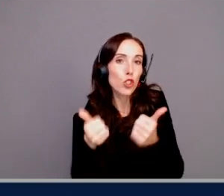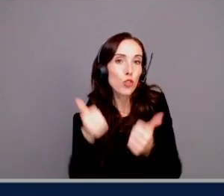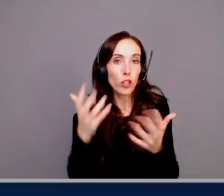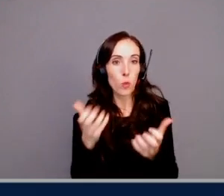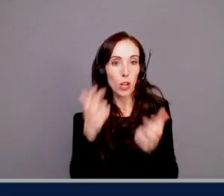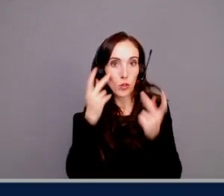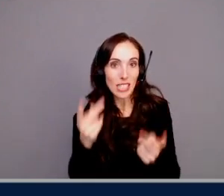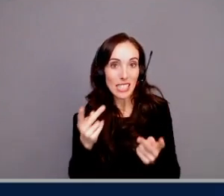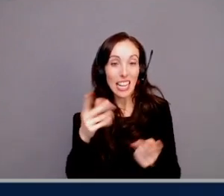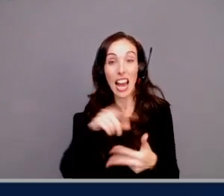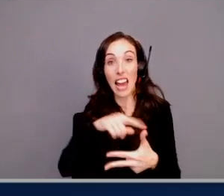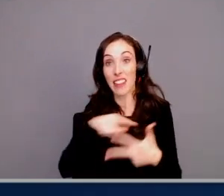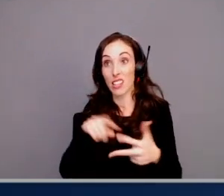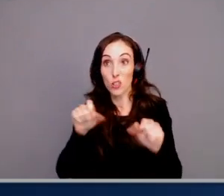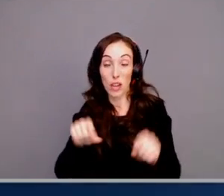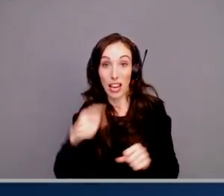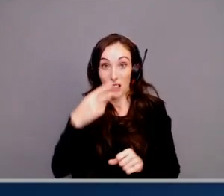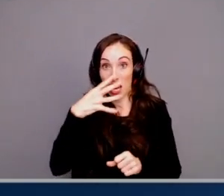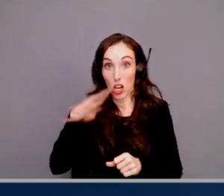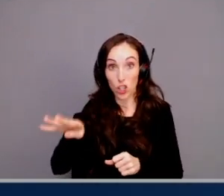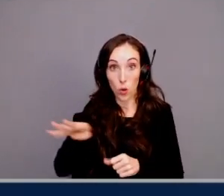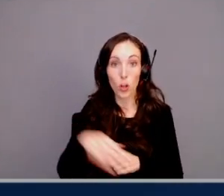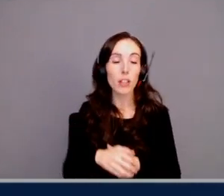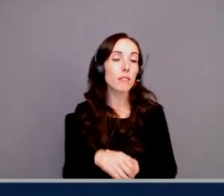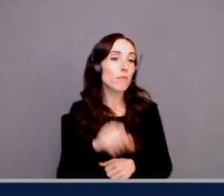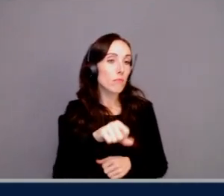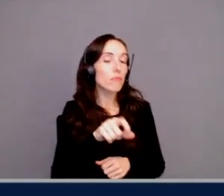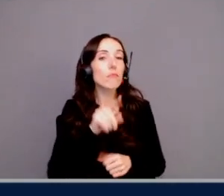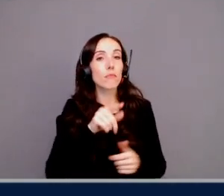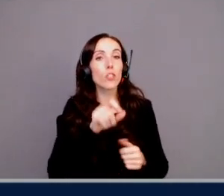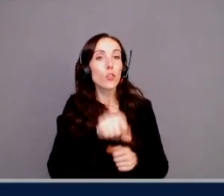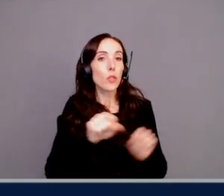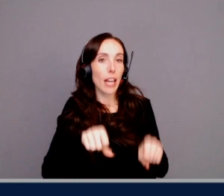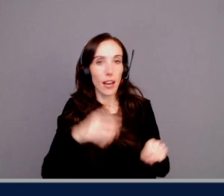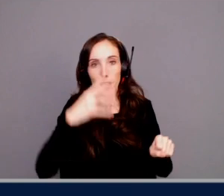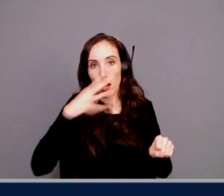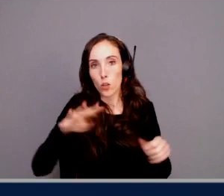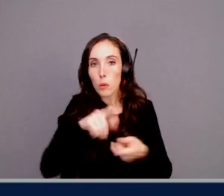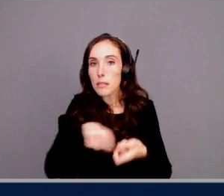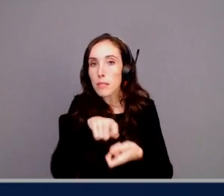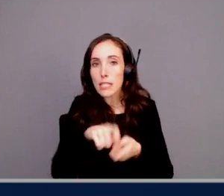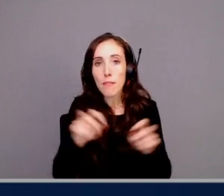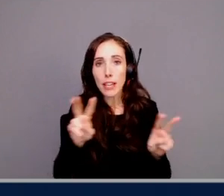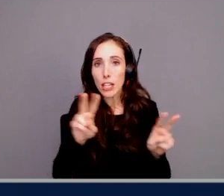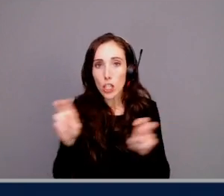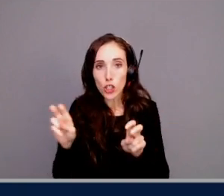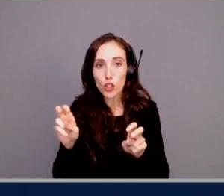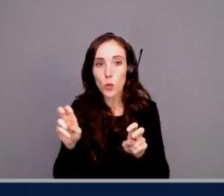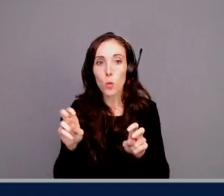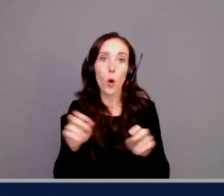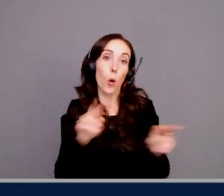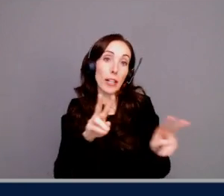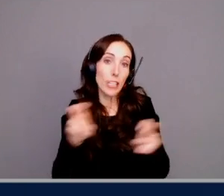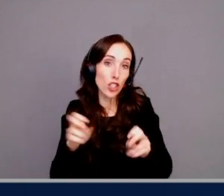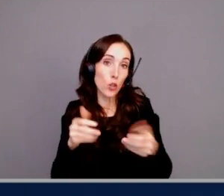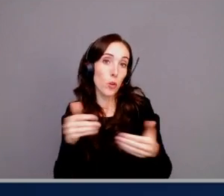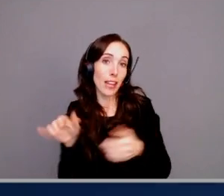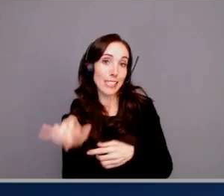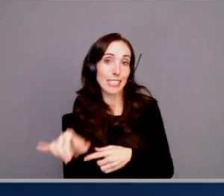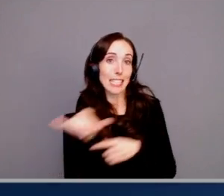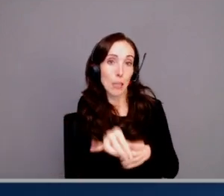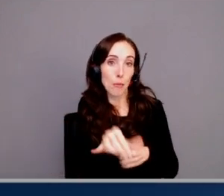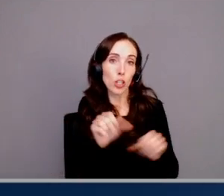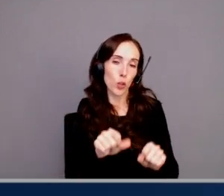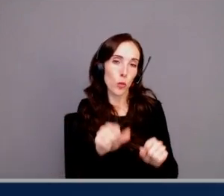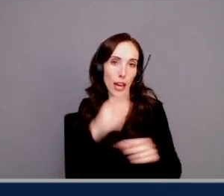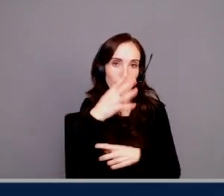Ignore. Ignore. Yeah. makes So you sense. can ignore a specific issue, or you can ignore issues similar to that. Right? Okay. So, but this is